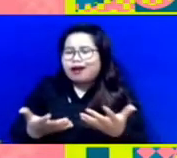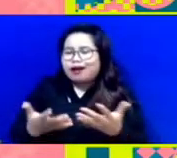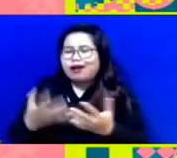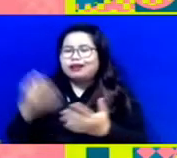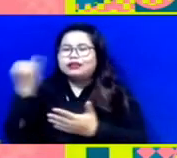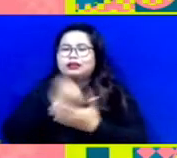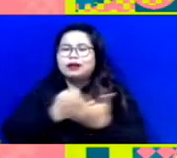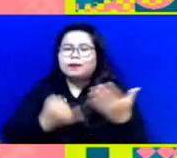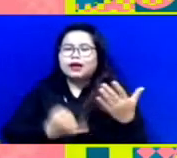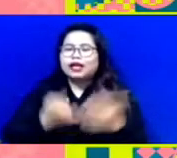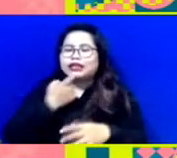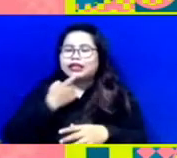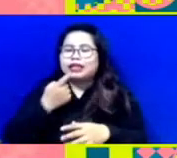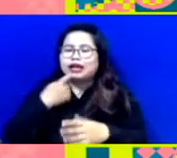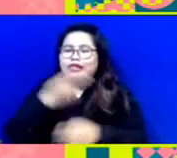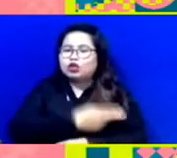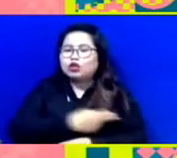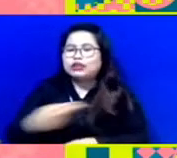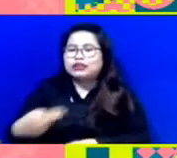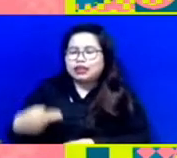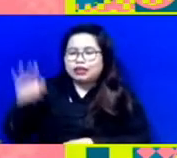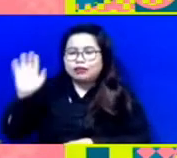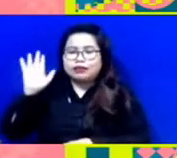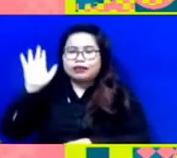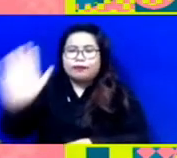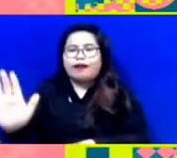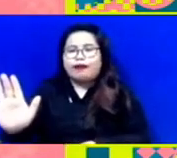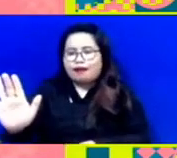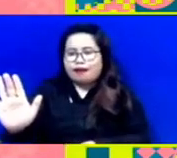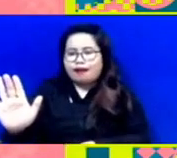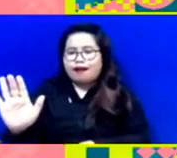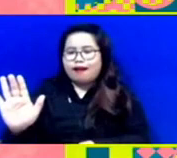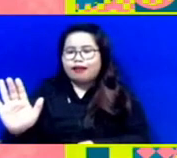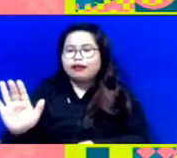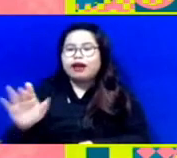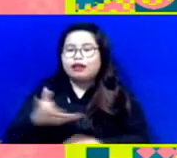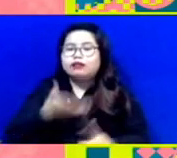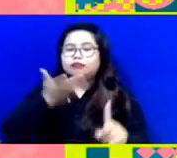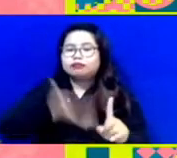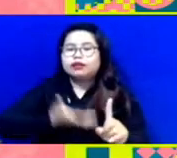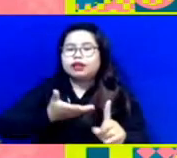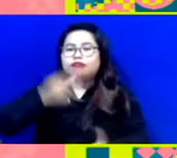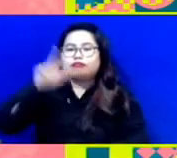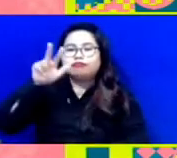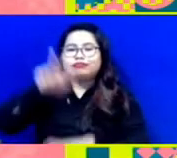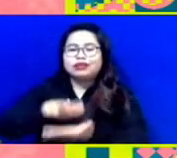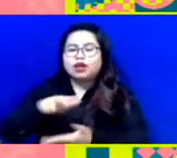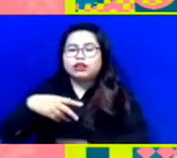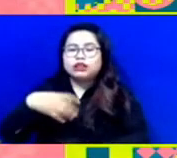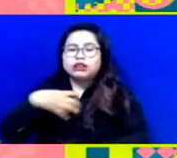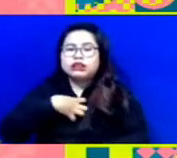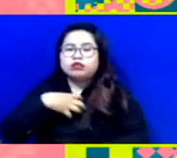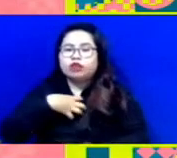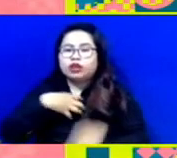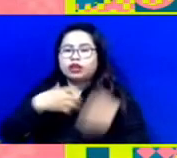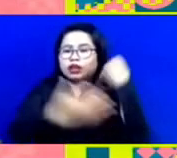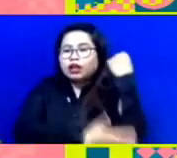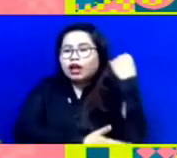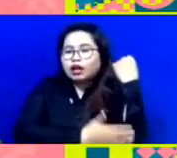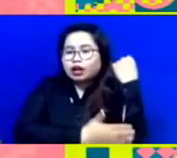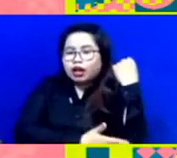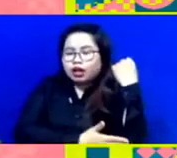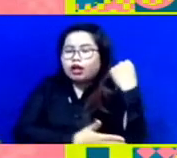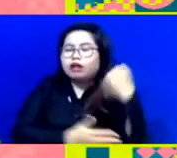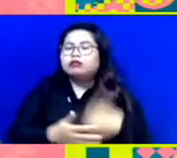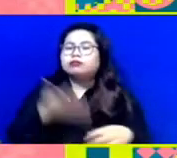So he established the nature of the state itself. And he told to member